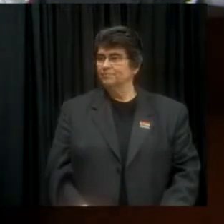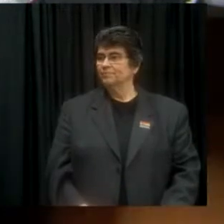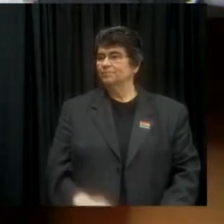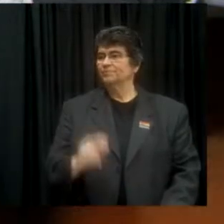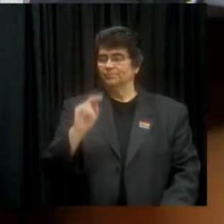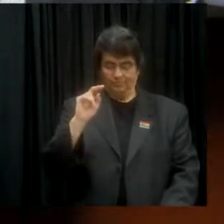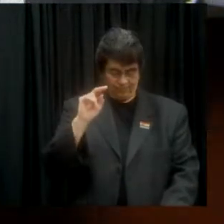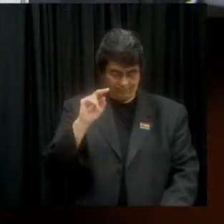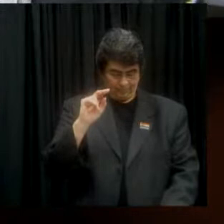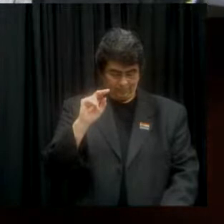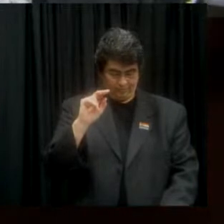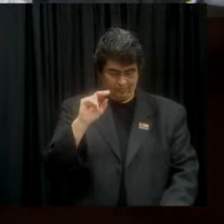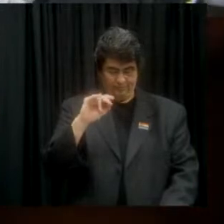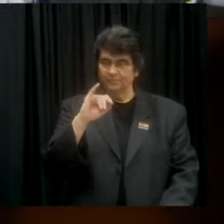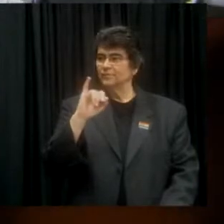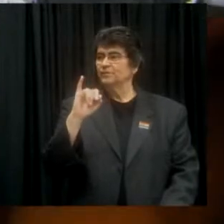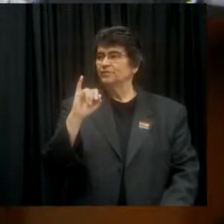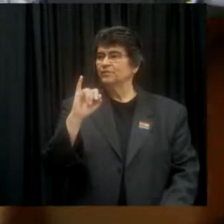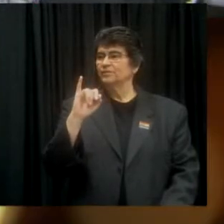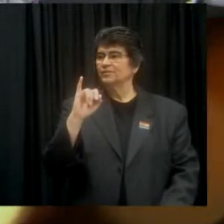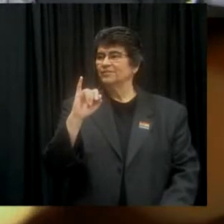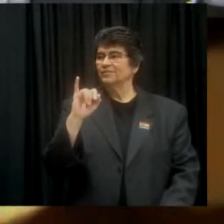Get him, get him.